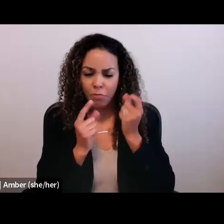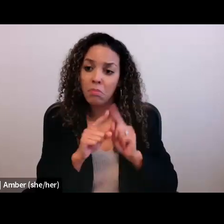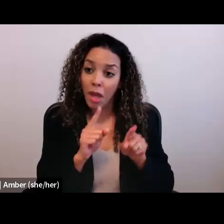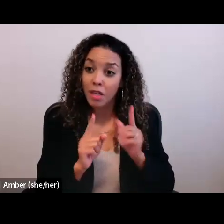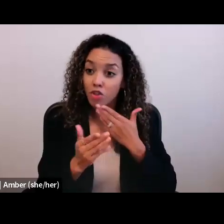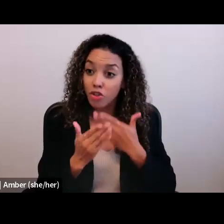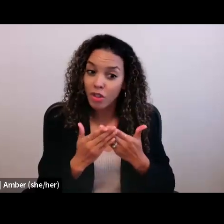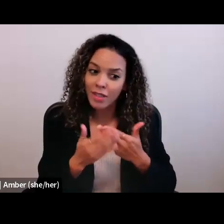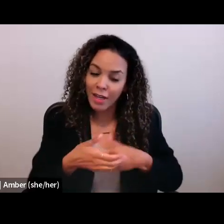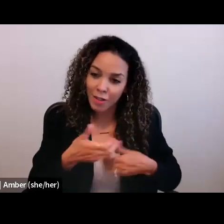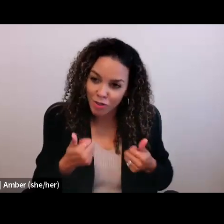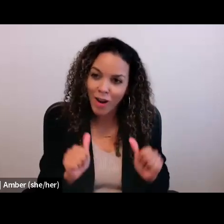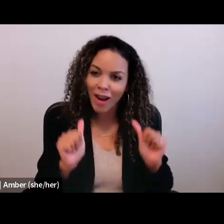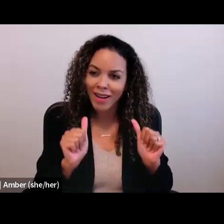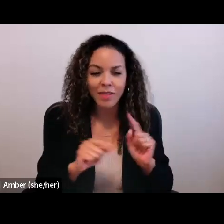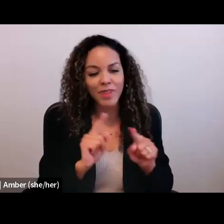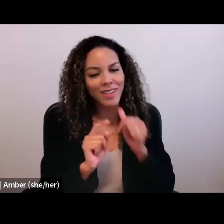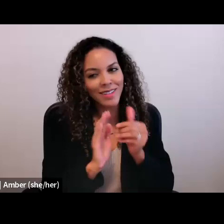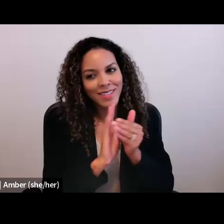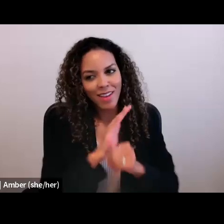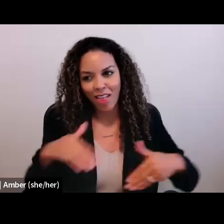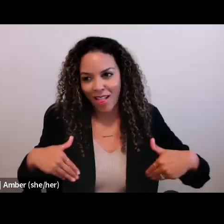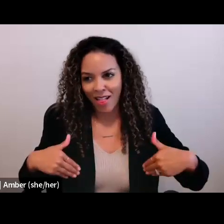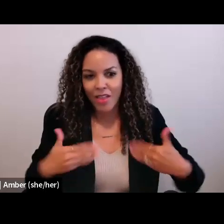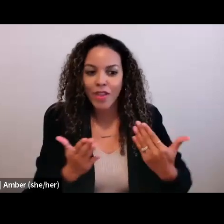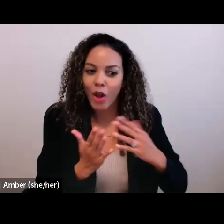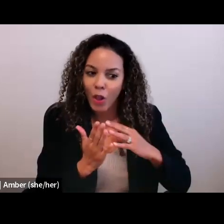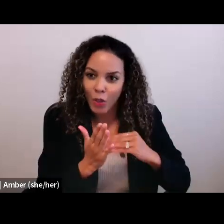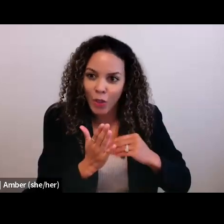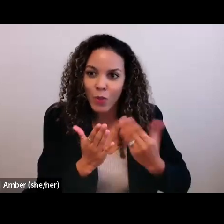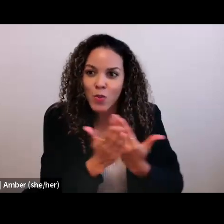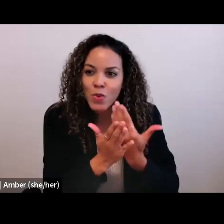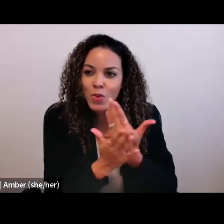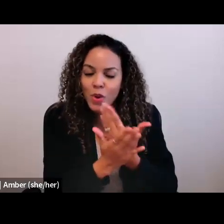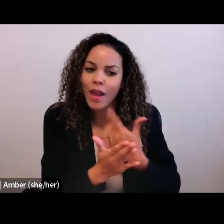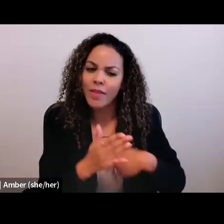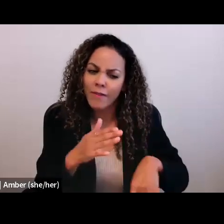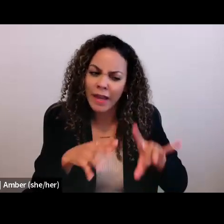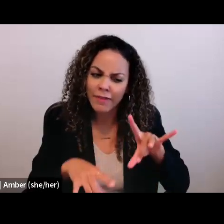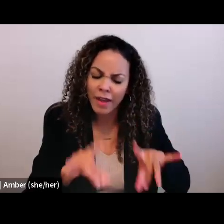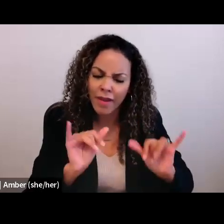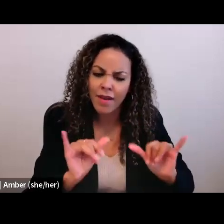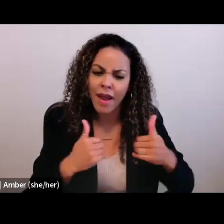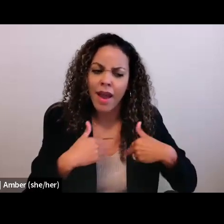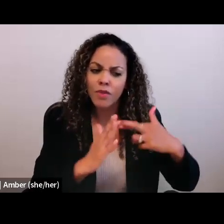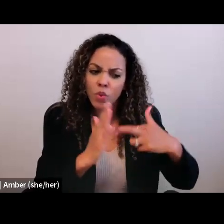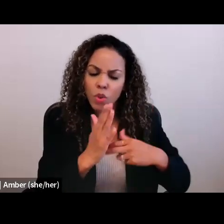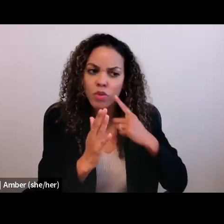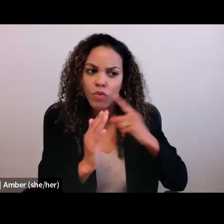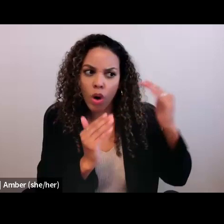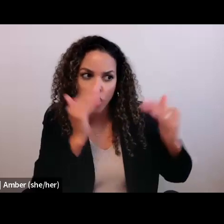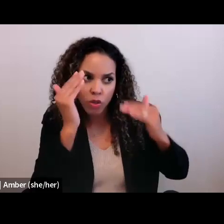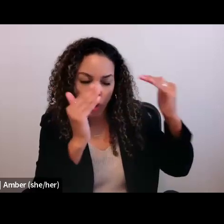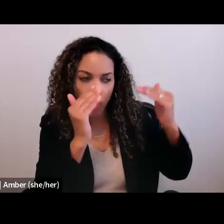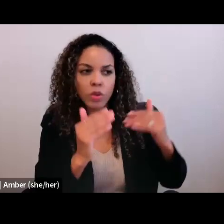thing. But they're not proficient yet, and they're learning a new skill, and they're discovering there's rules for elders, there's rules that you